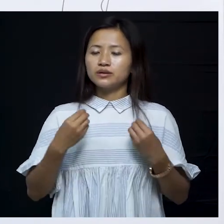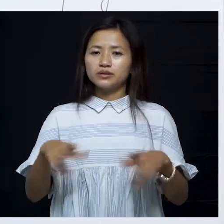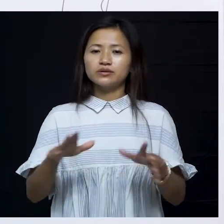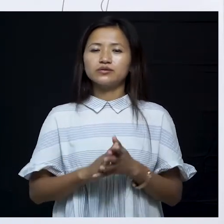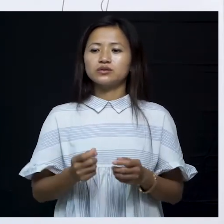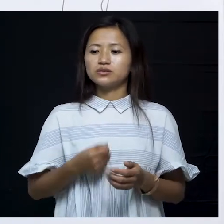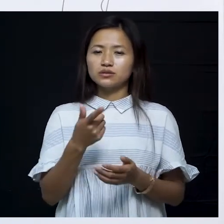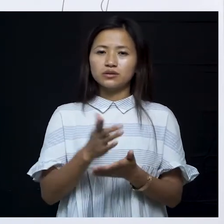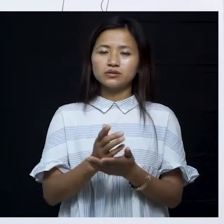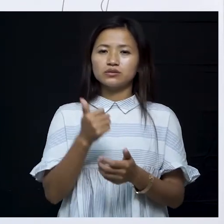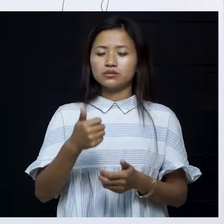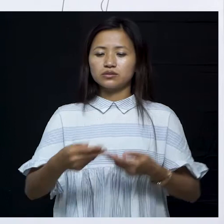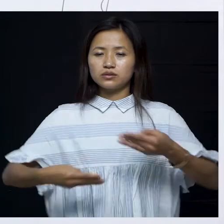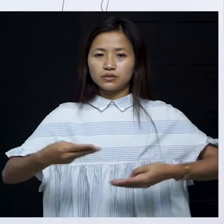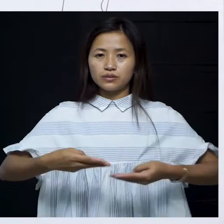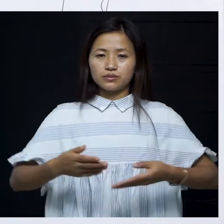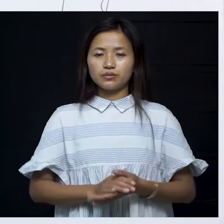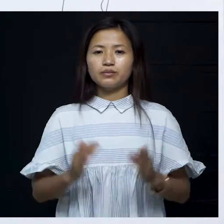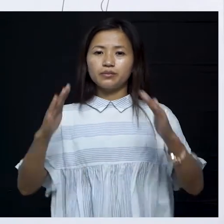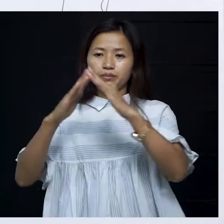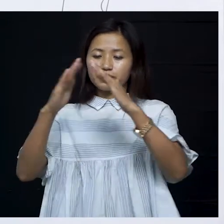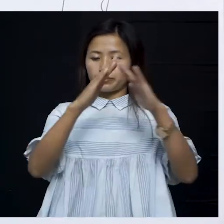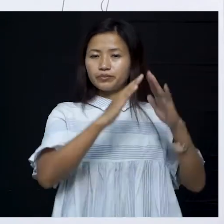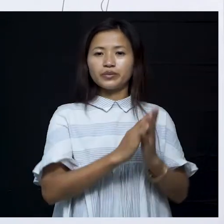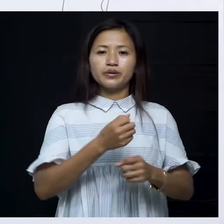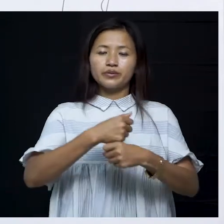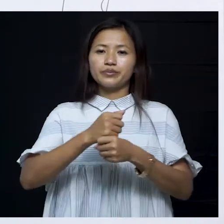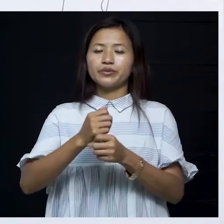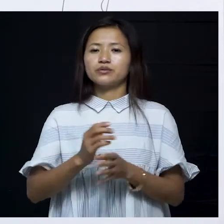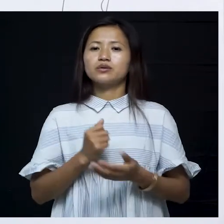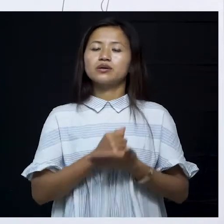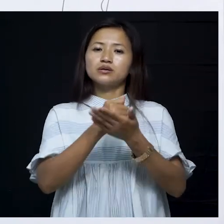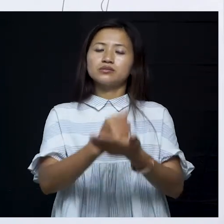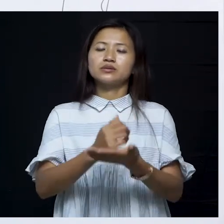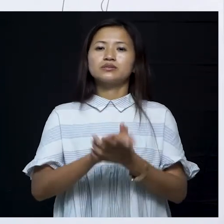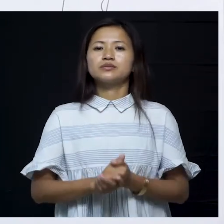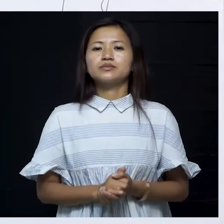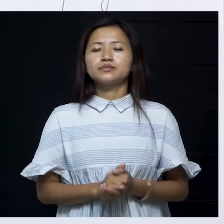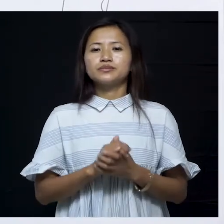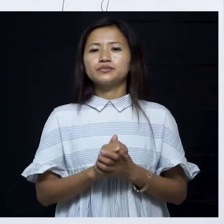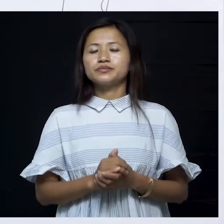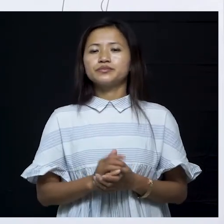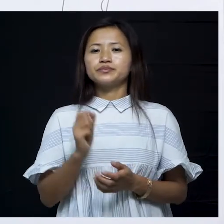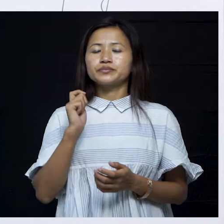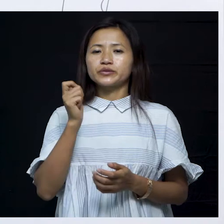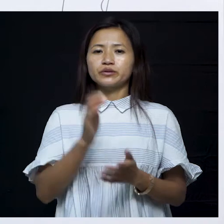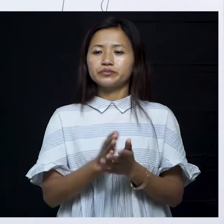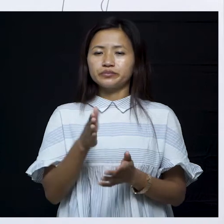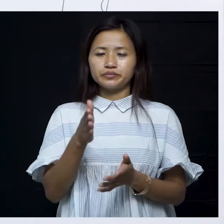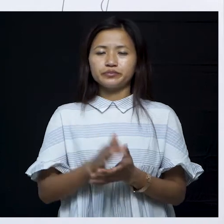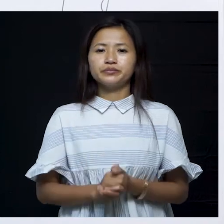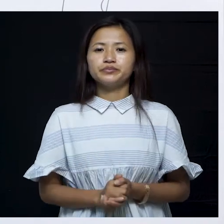they will sell their goods in the market, right? So they will make money, and it also helps them in unemployed, right?